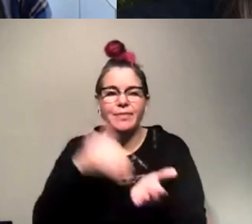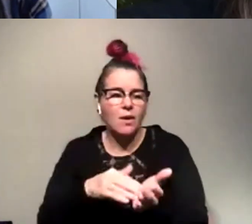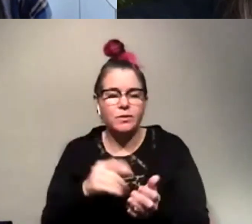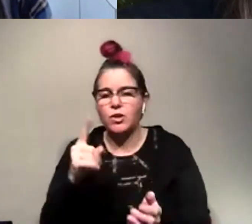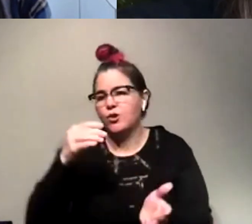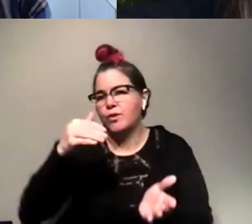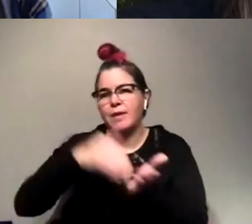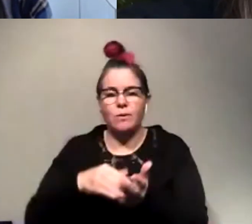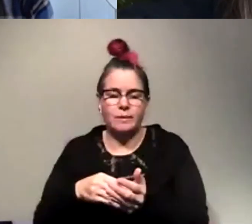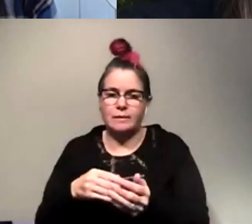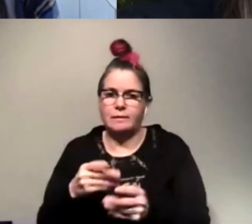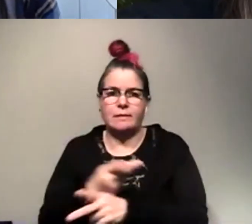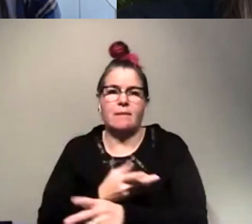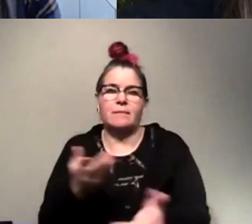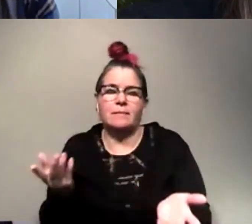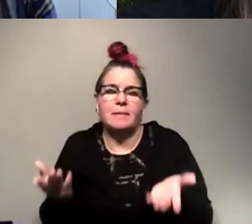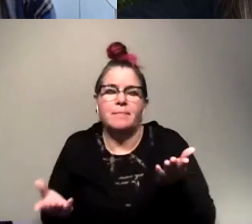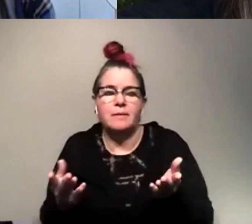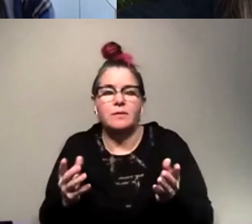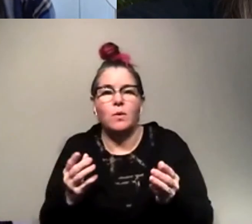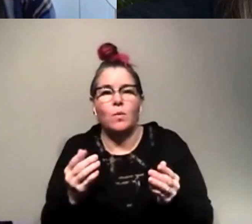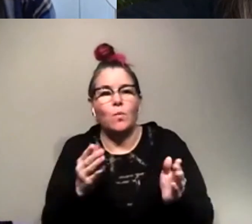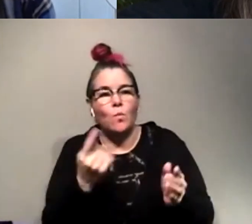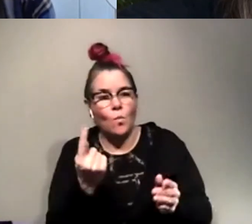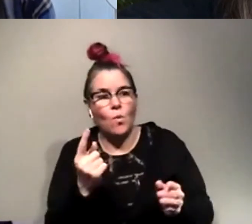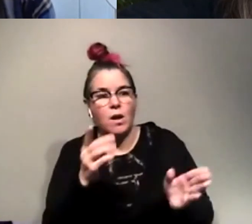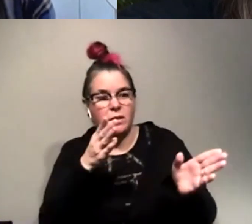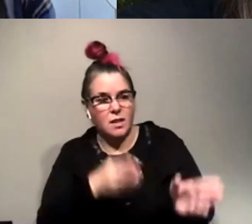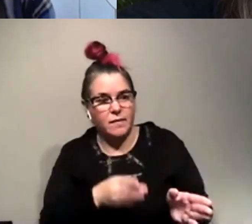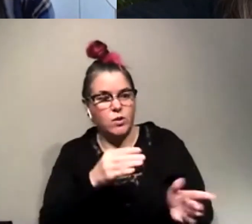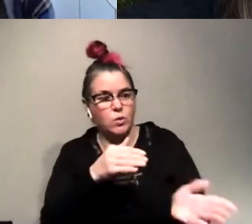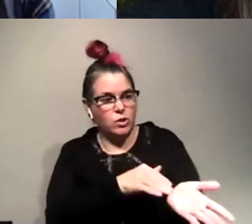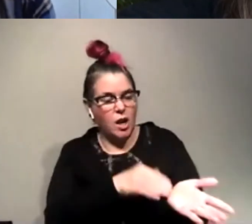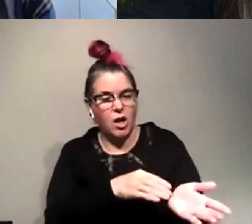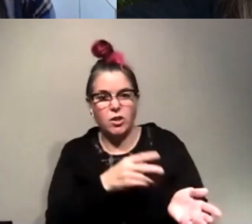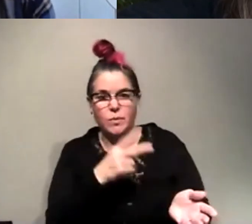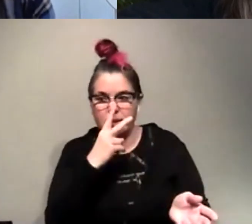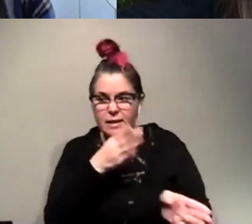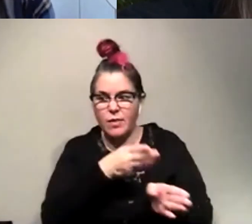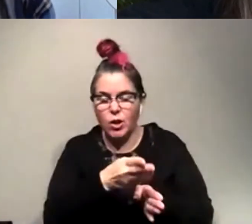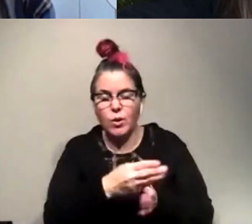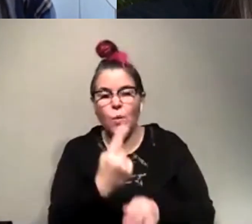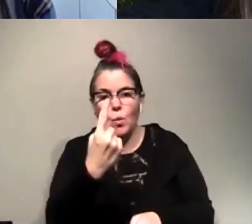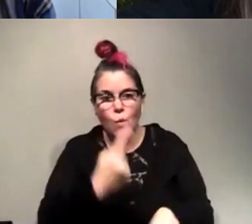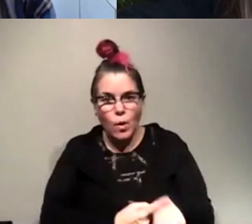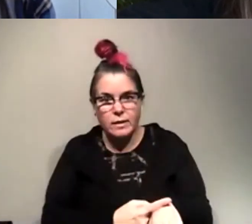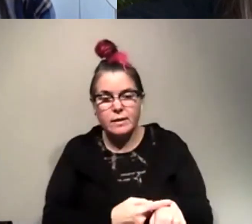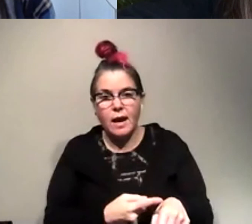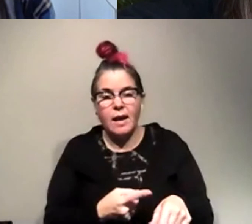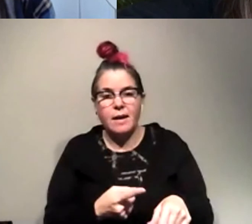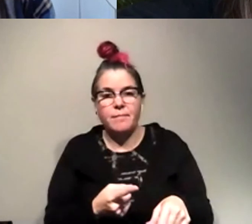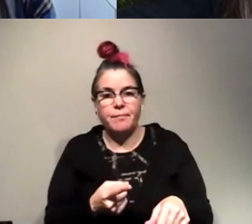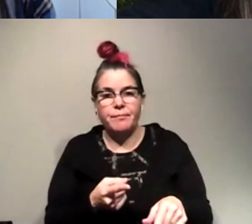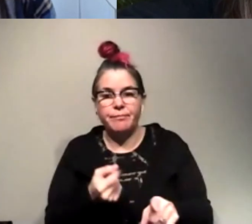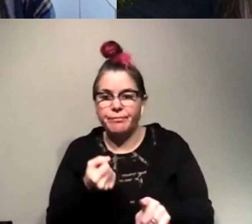And so an individual doctor may never see in their career a single time that there's